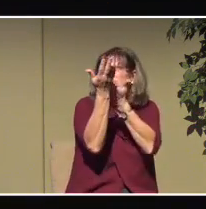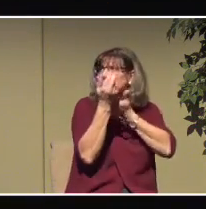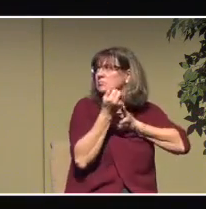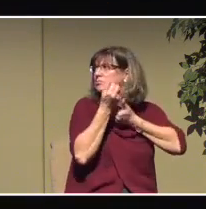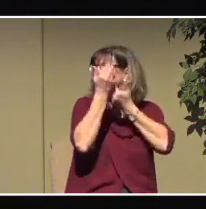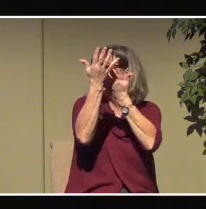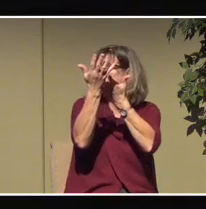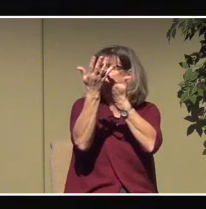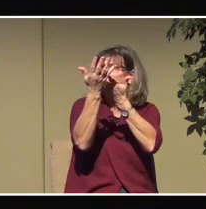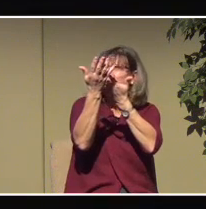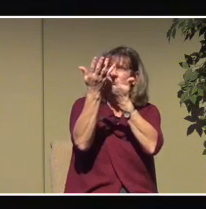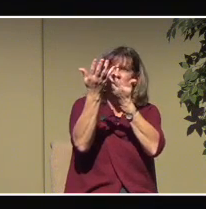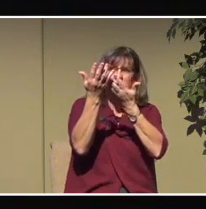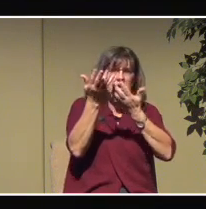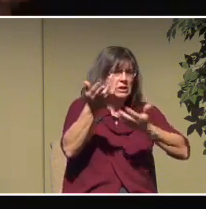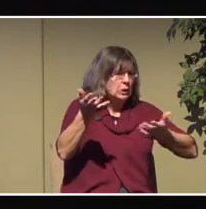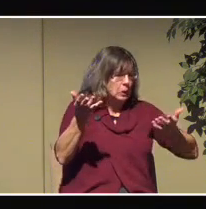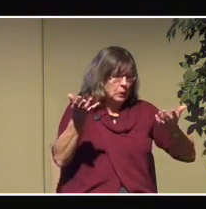nakedly there,